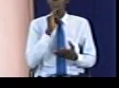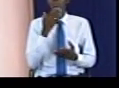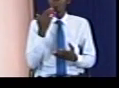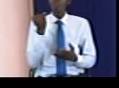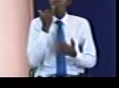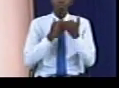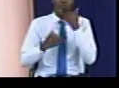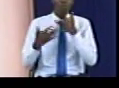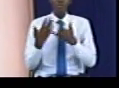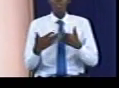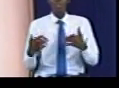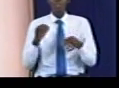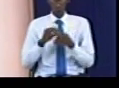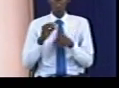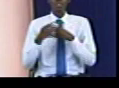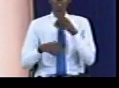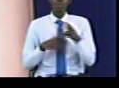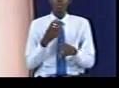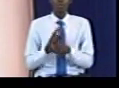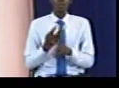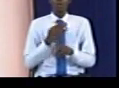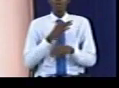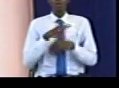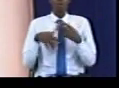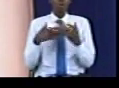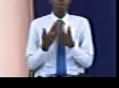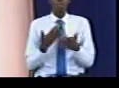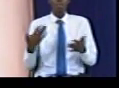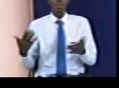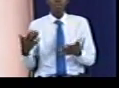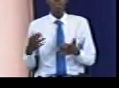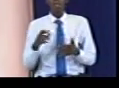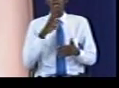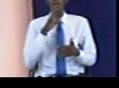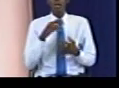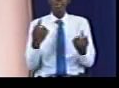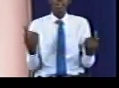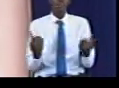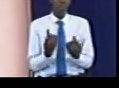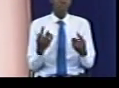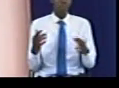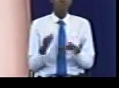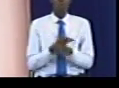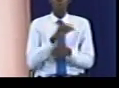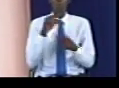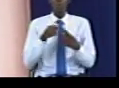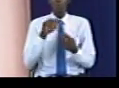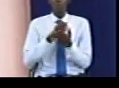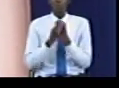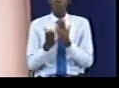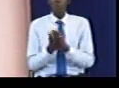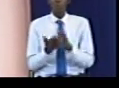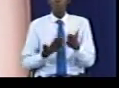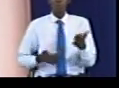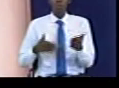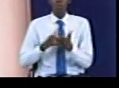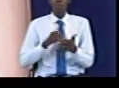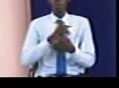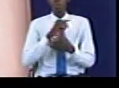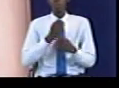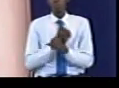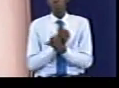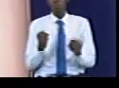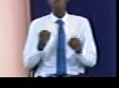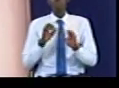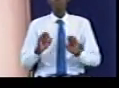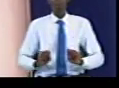in the world. And all these things, abominations in the world. And when you become born again, when you give your life to Jesus Christ,